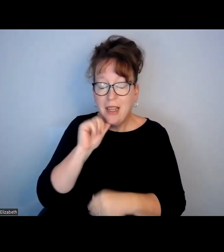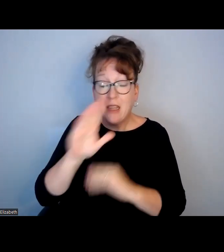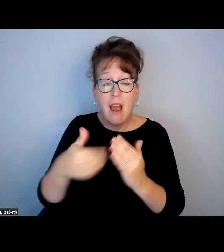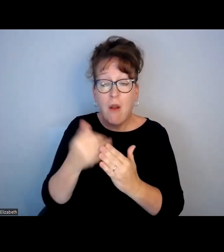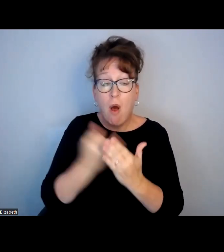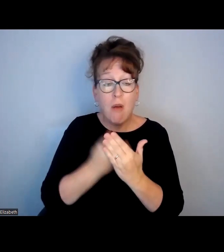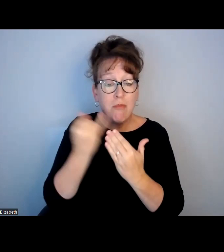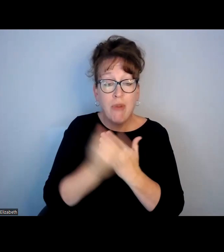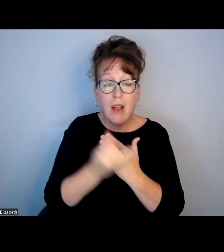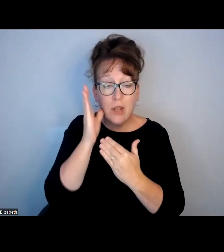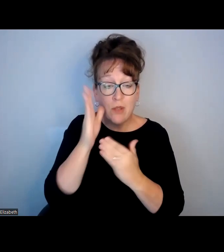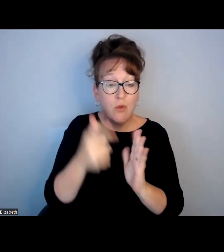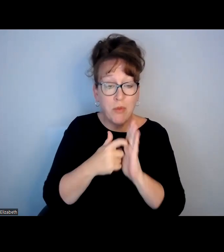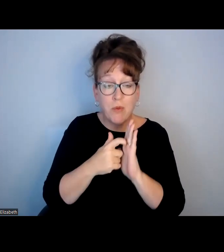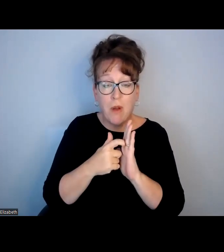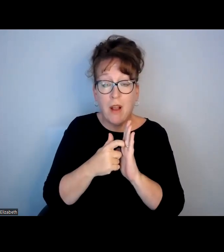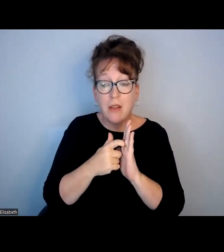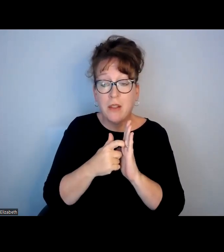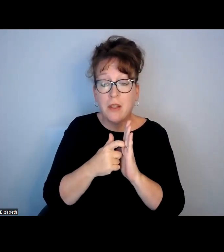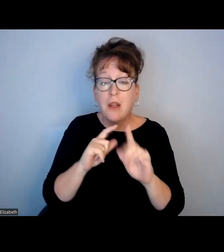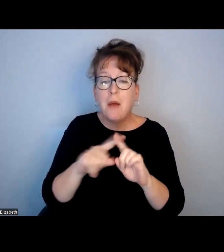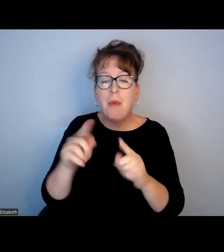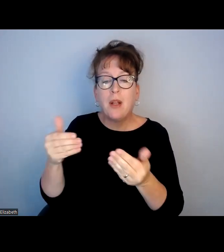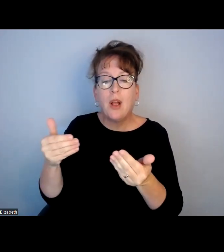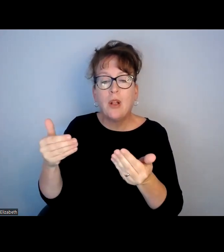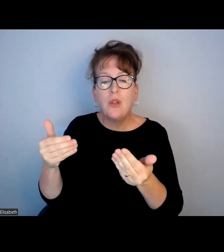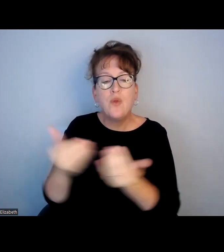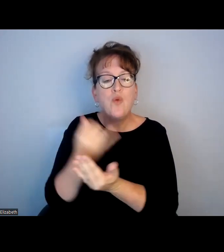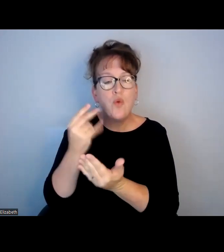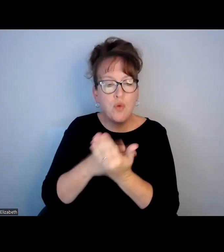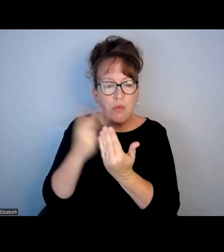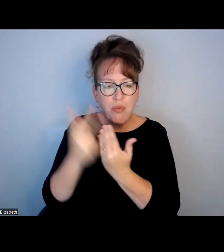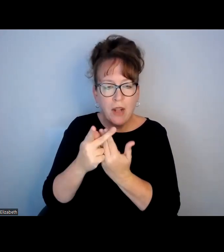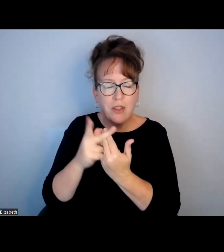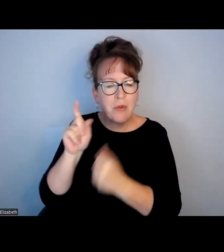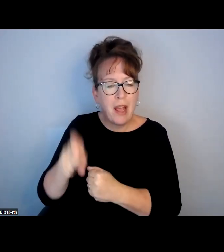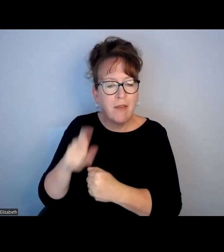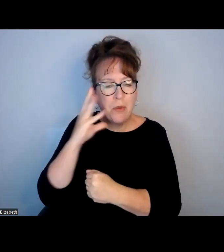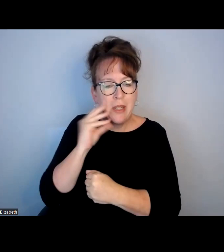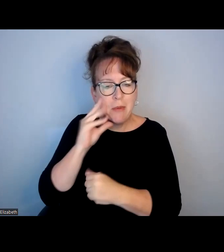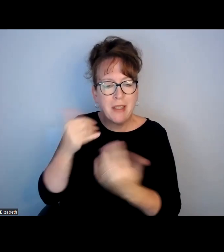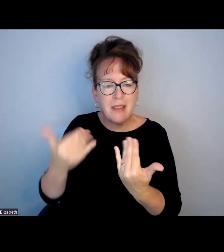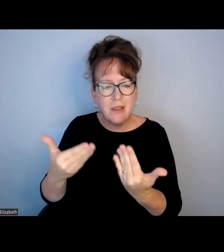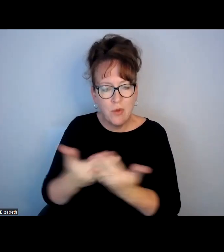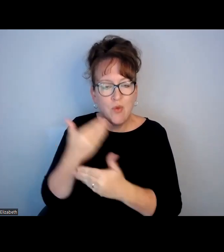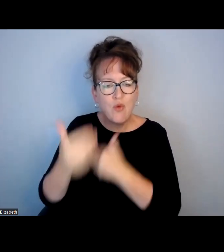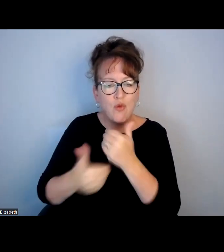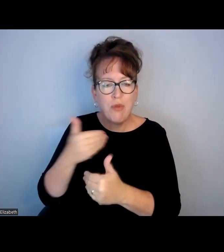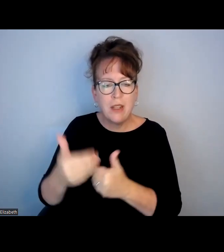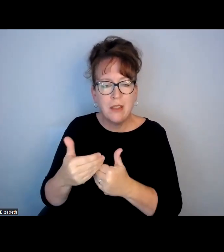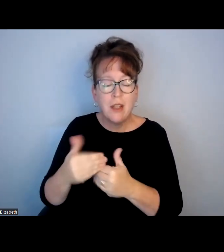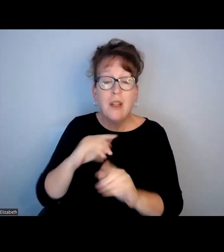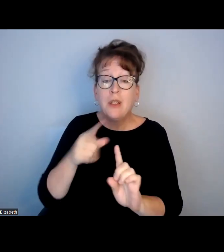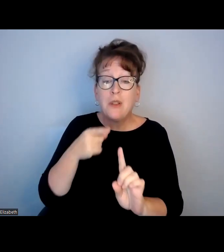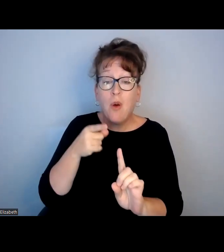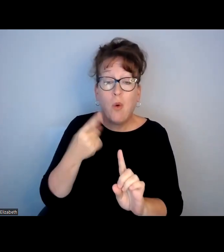it today would still have to go through it, but new projects would be allowed to go through this process. So we're in the midst of reacting to that